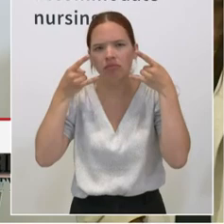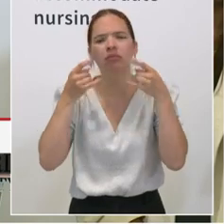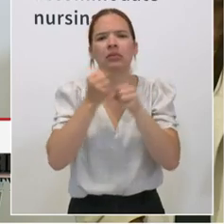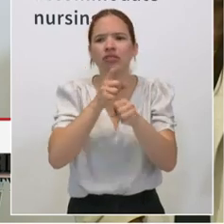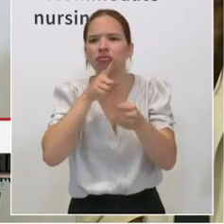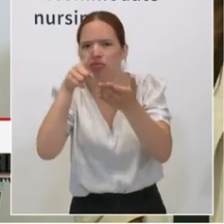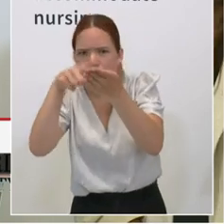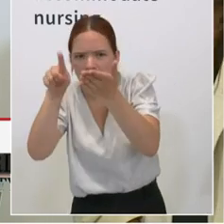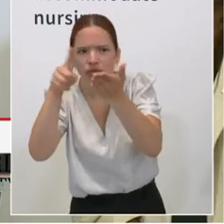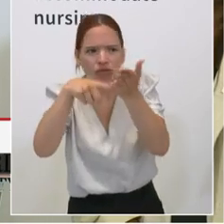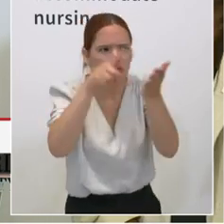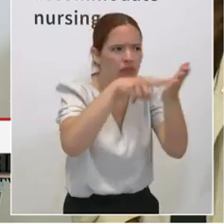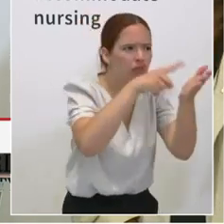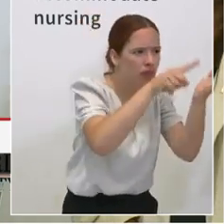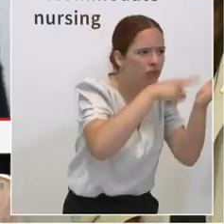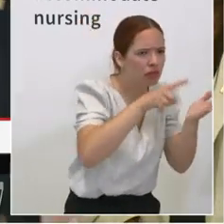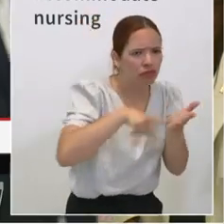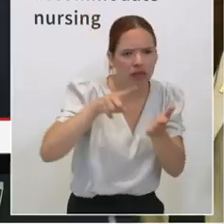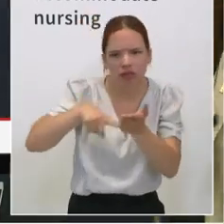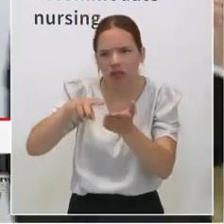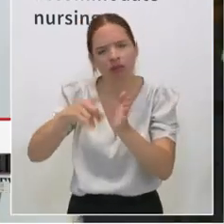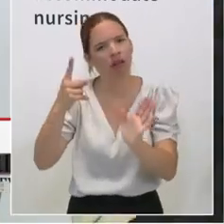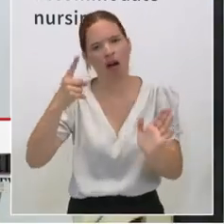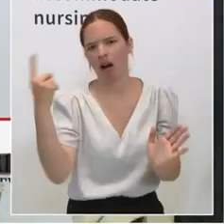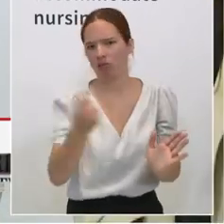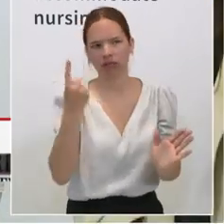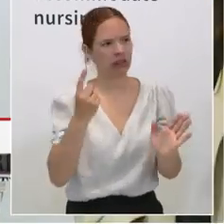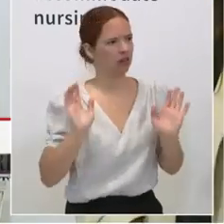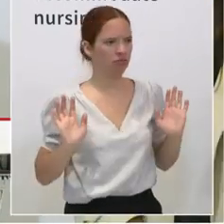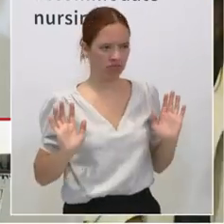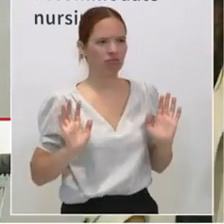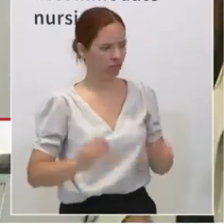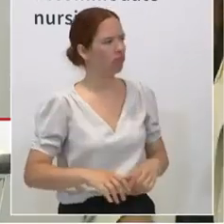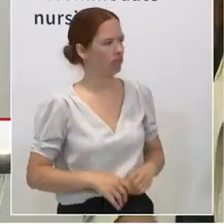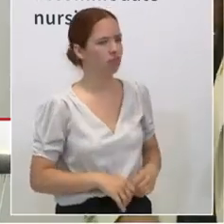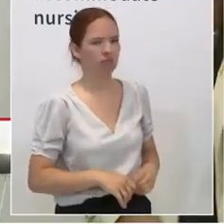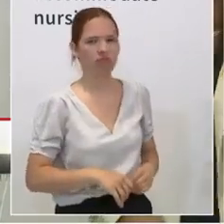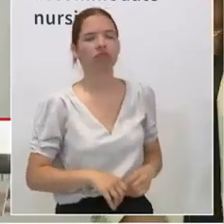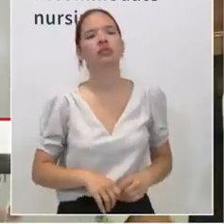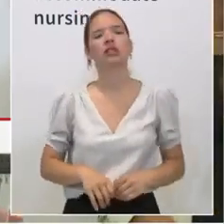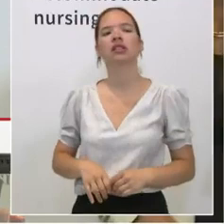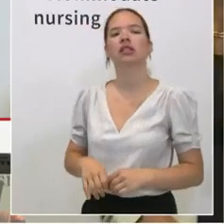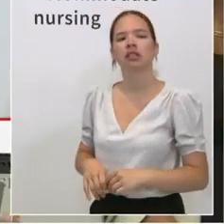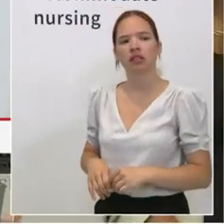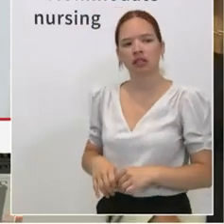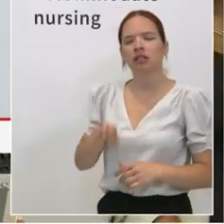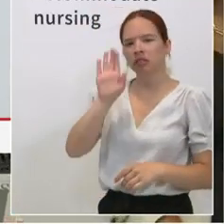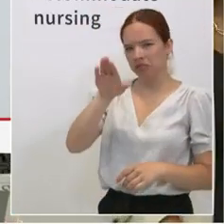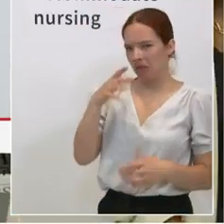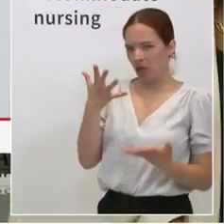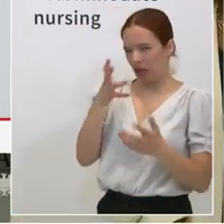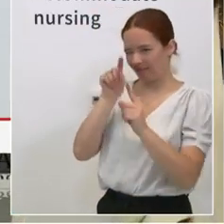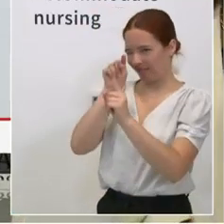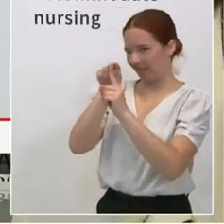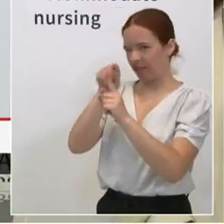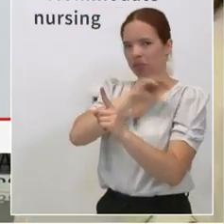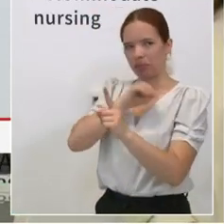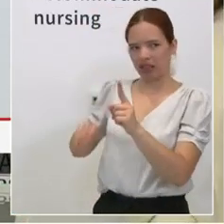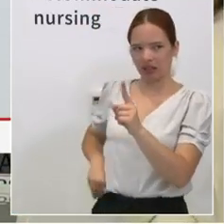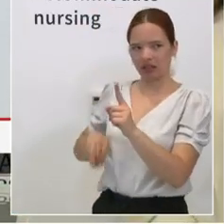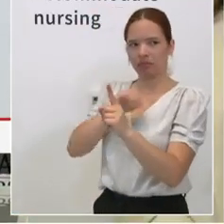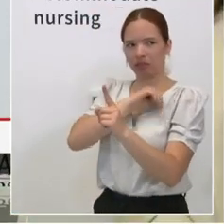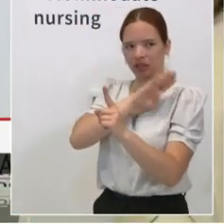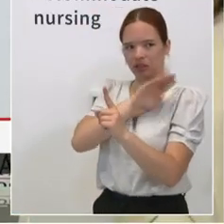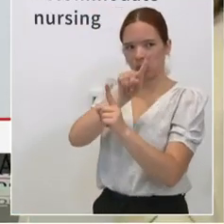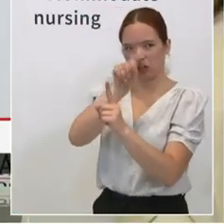everyone stays healthy. Mayor Bowser. Yes. Follow-up question. So in regards to the Alante Scott shooting, it's my understanding that